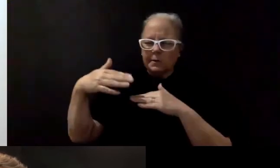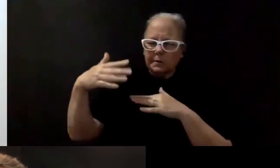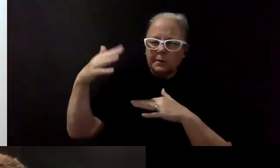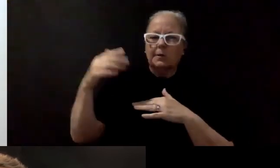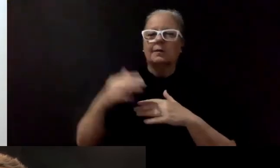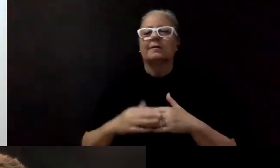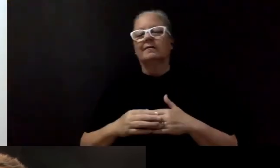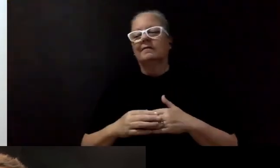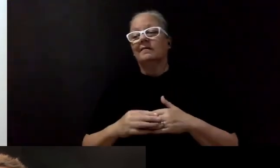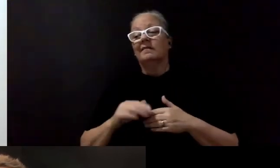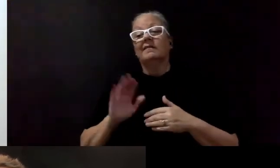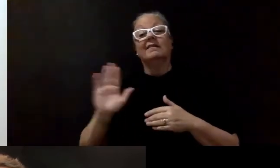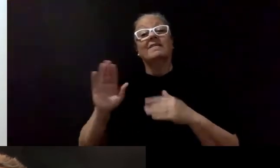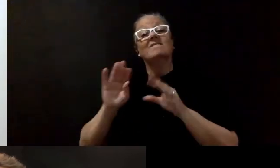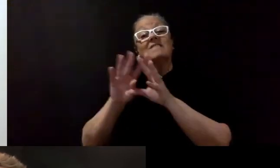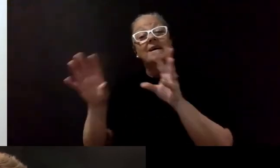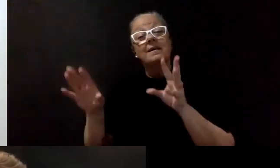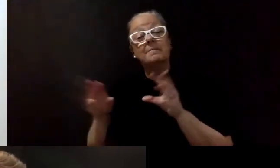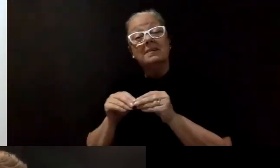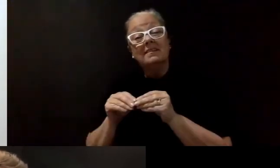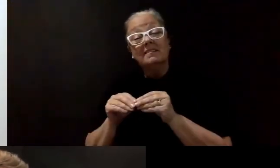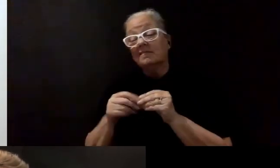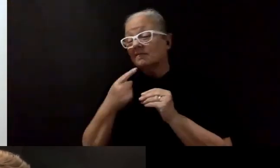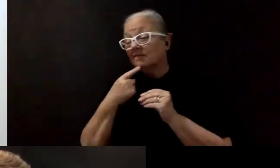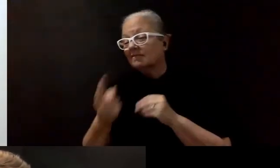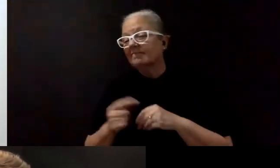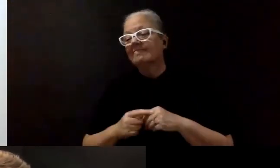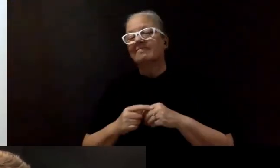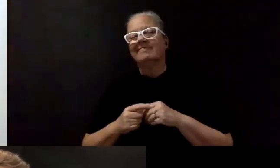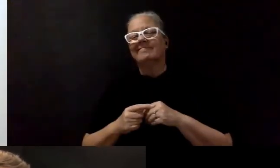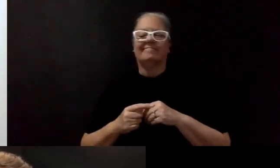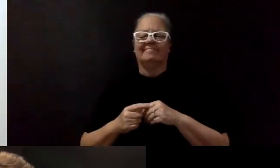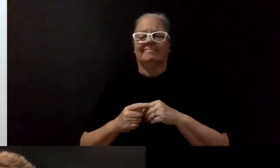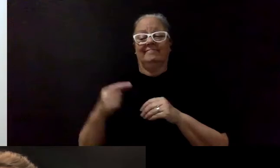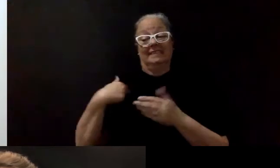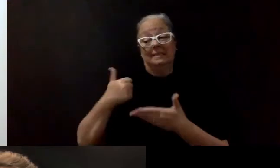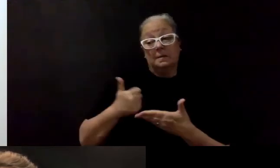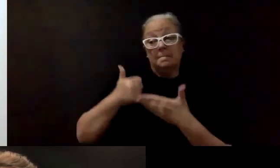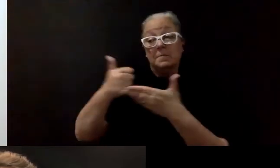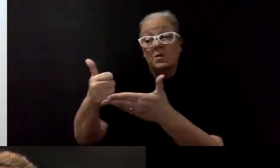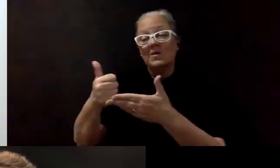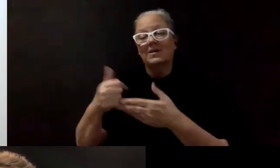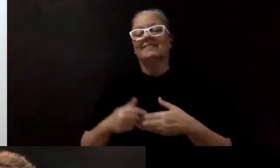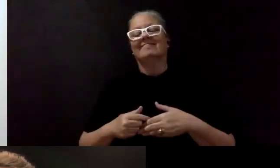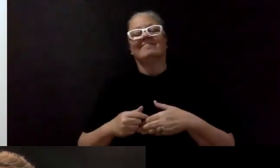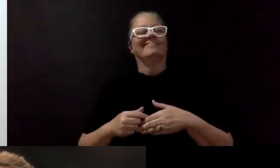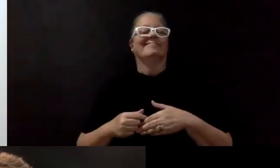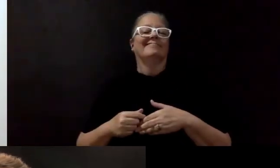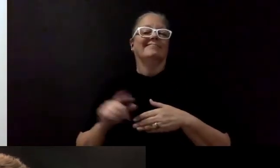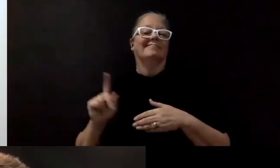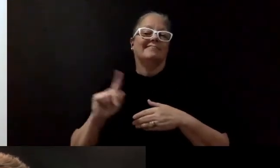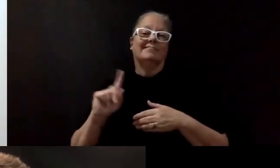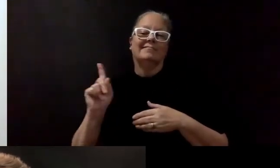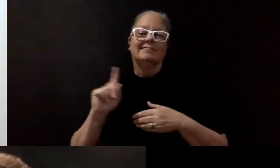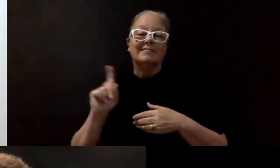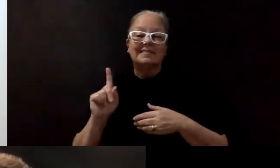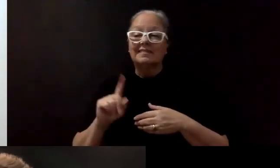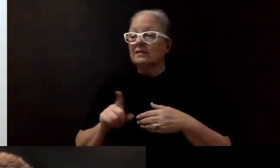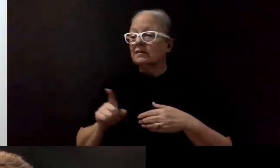parents weren't exactly the most supportive of their decisions to